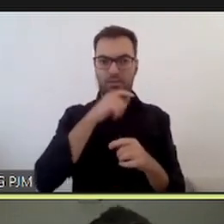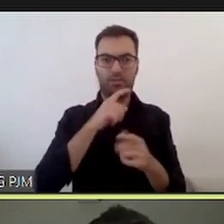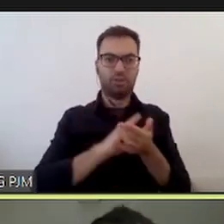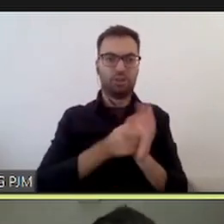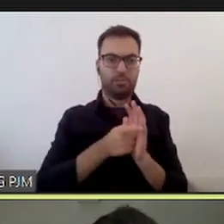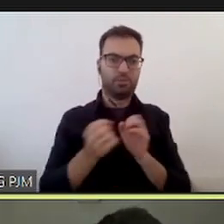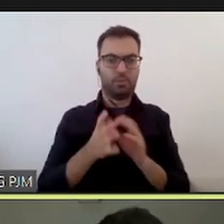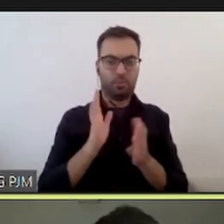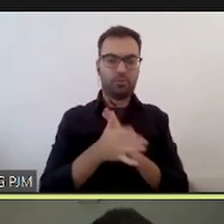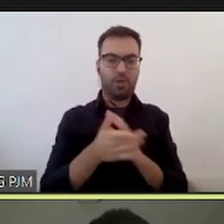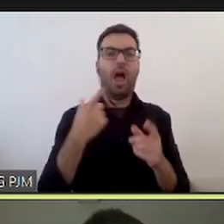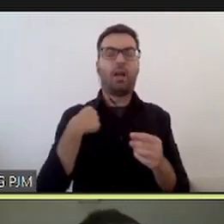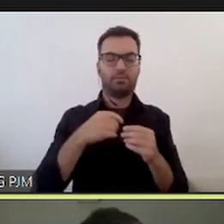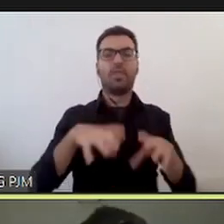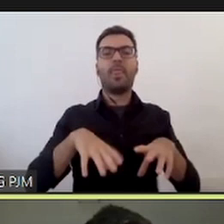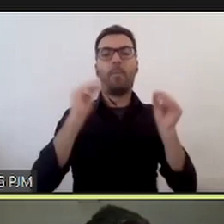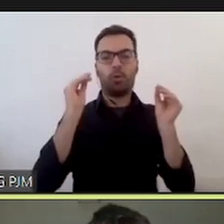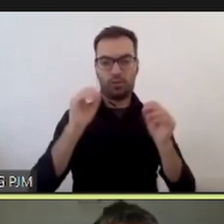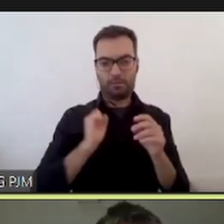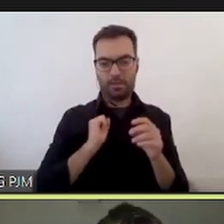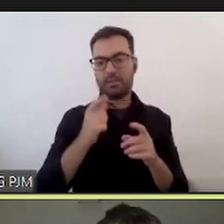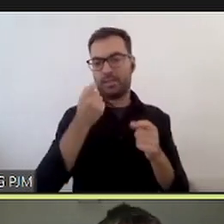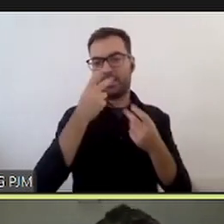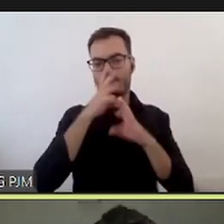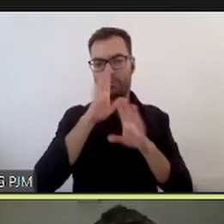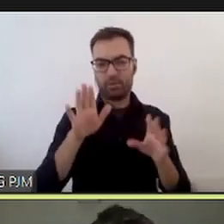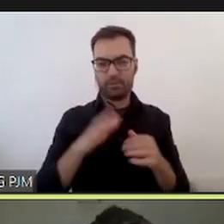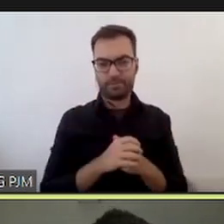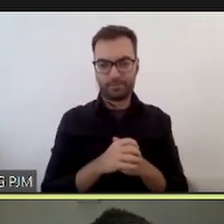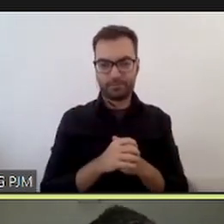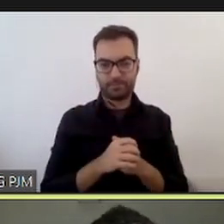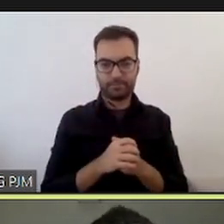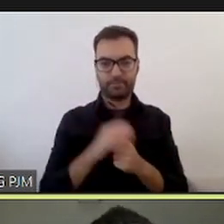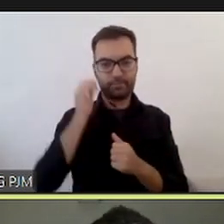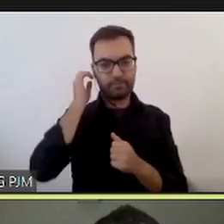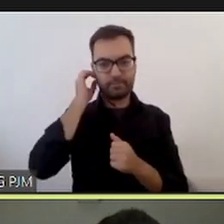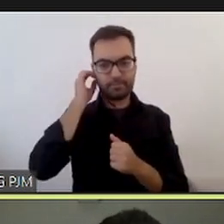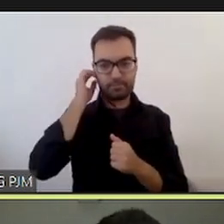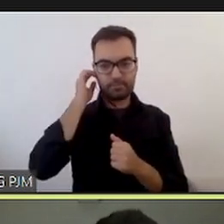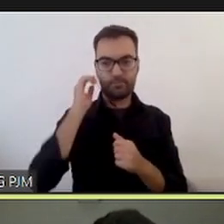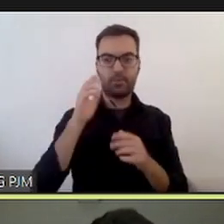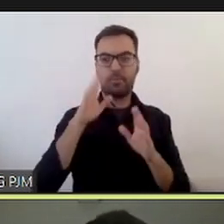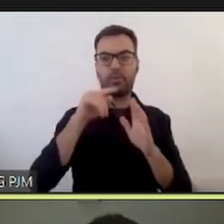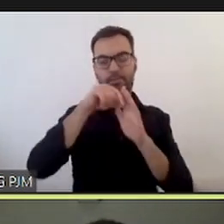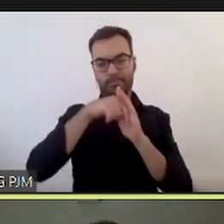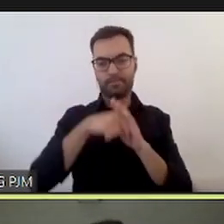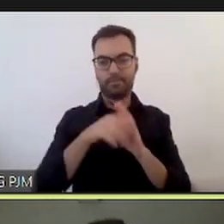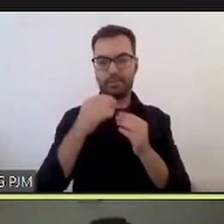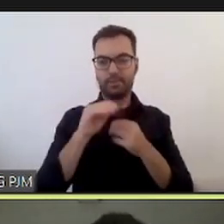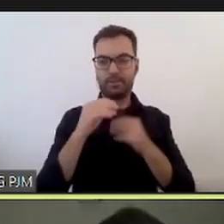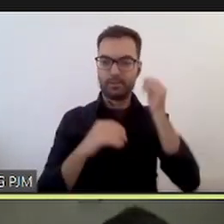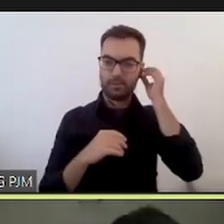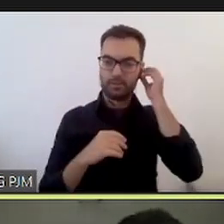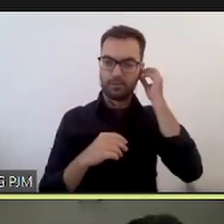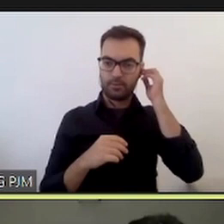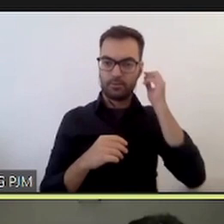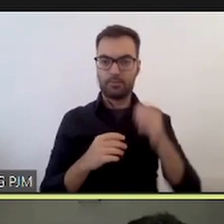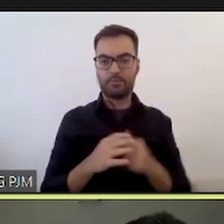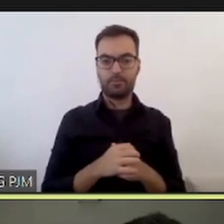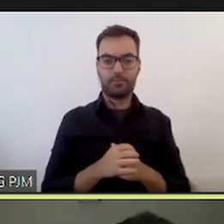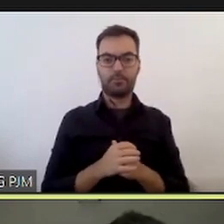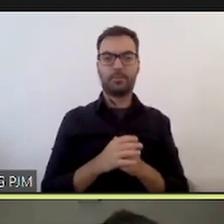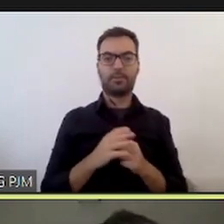quick to just start it. I will show that in a moment, and we'll go a little bit deep dive in that. The